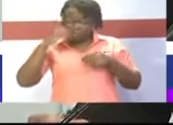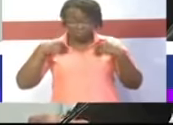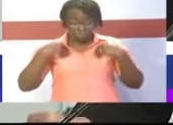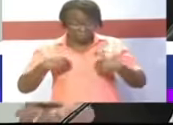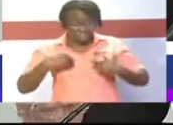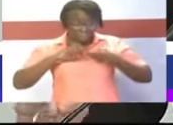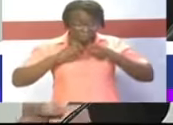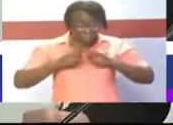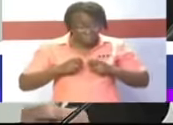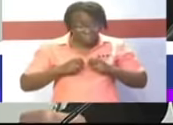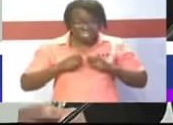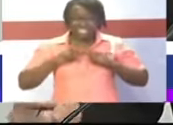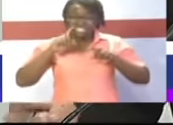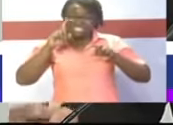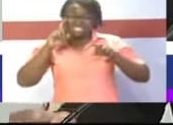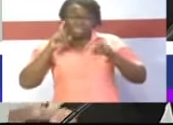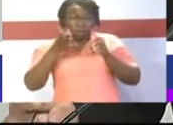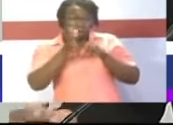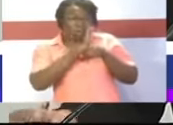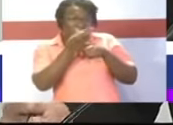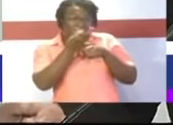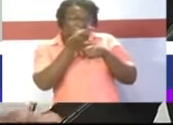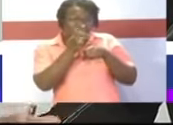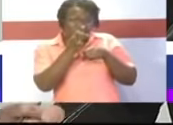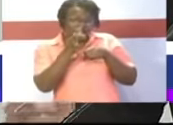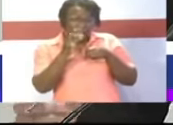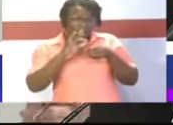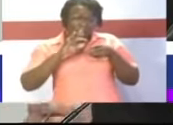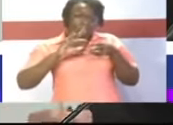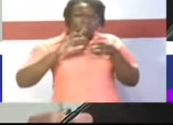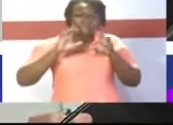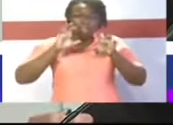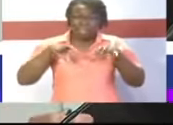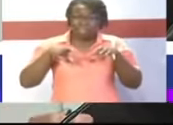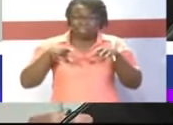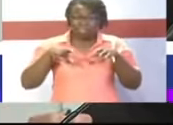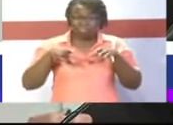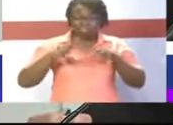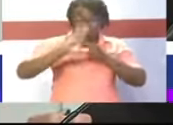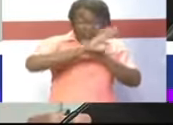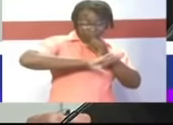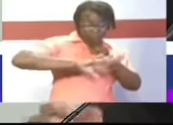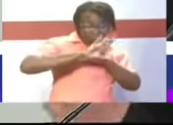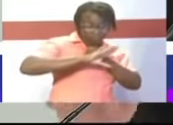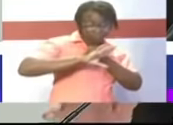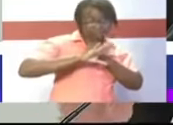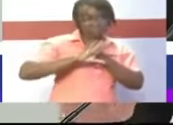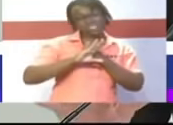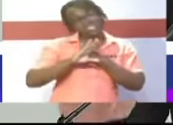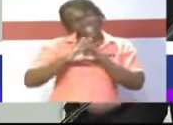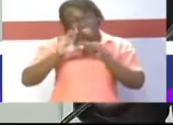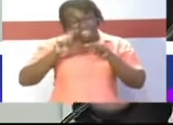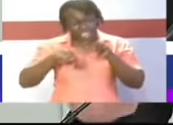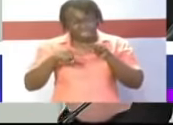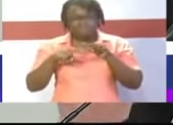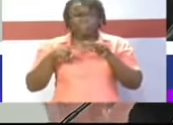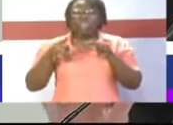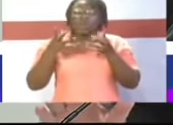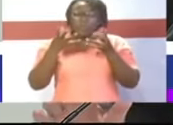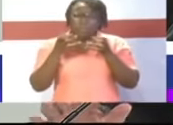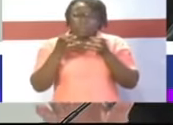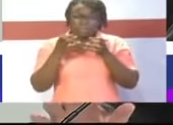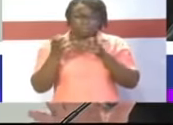fight the disease, we want to give the vaccine to give you a fighting chance. Now, some people have gotten the vaccine already. WHO is focusing on these